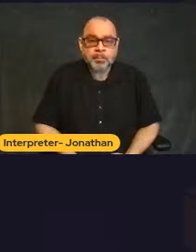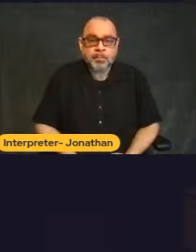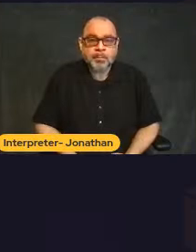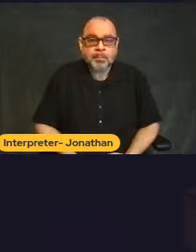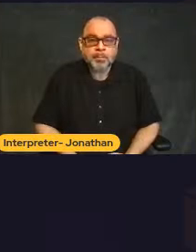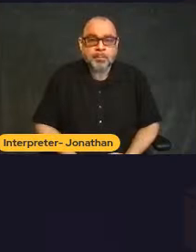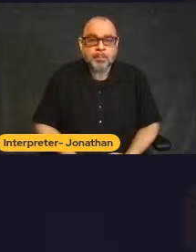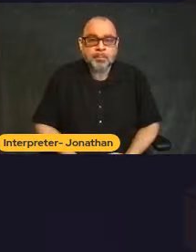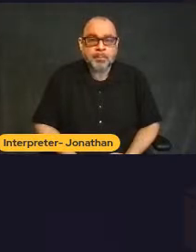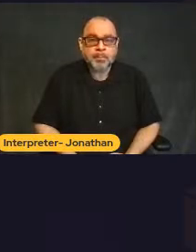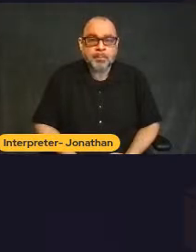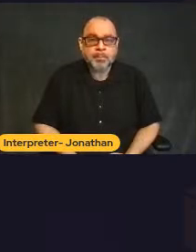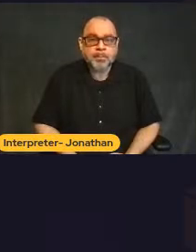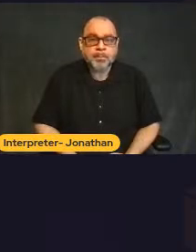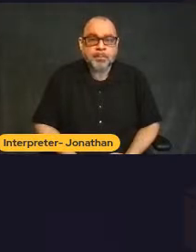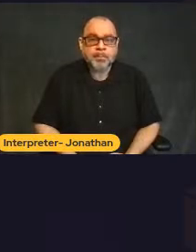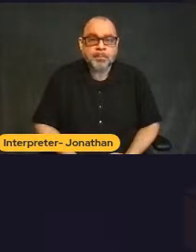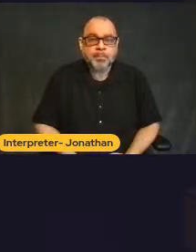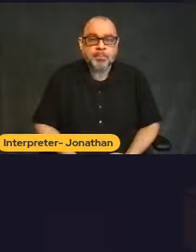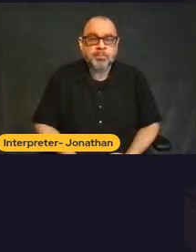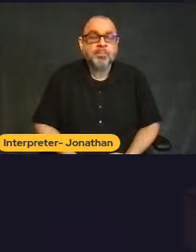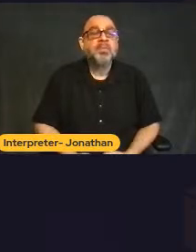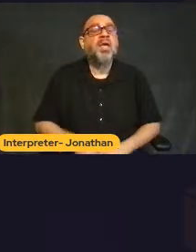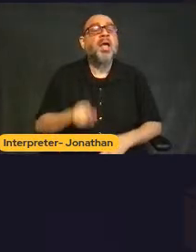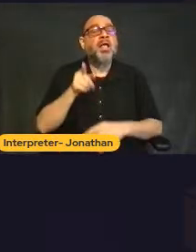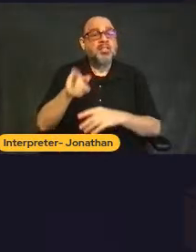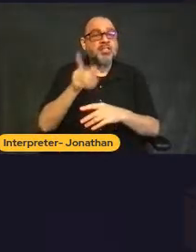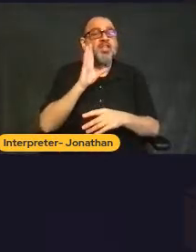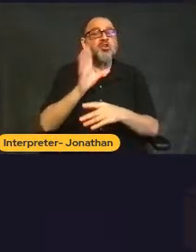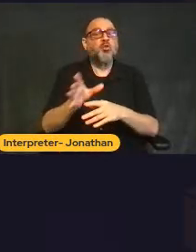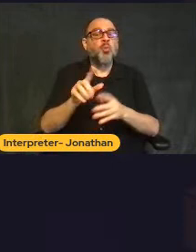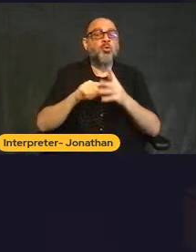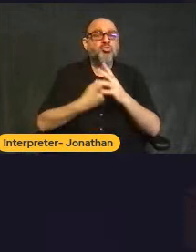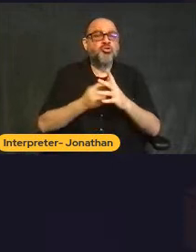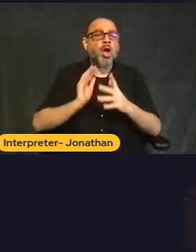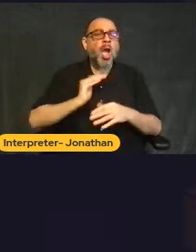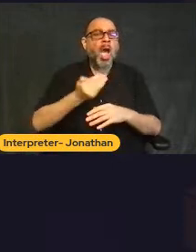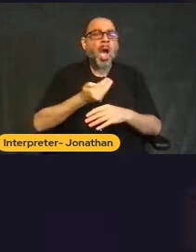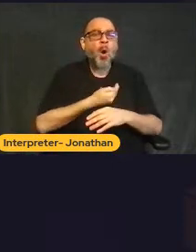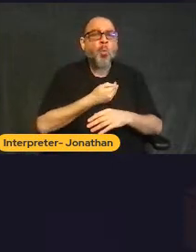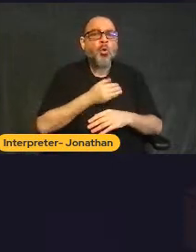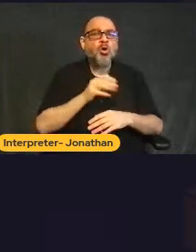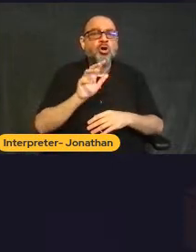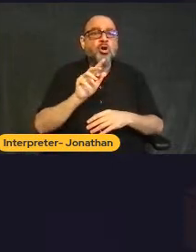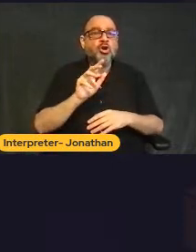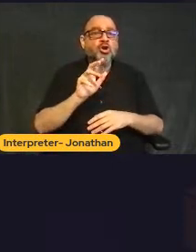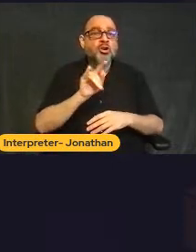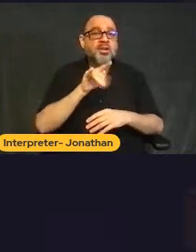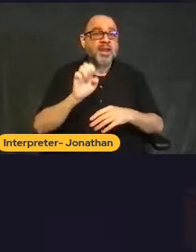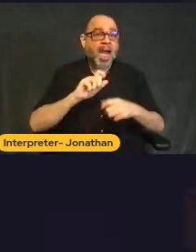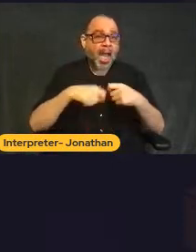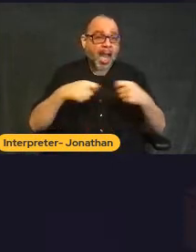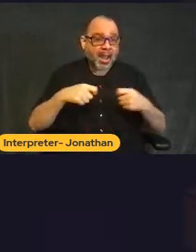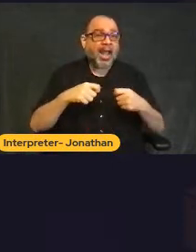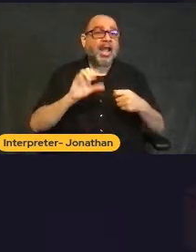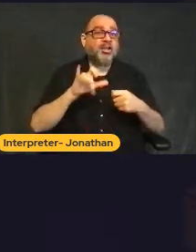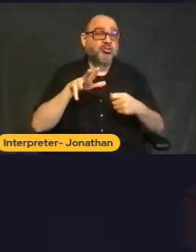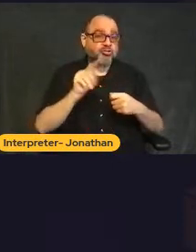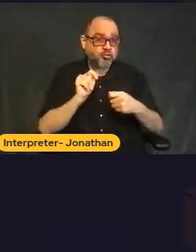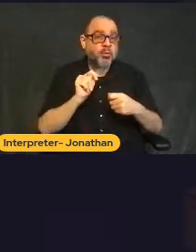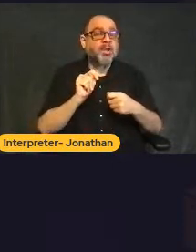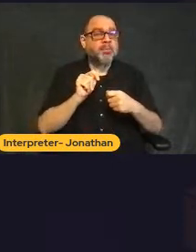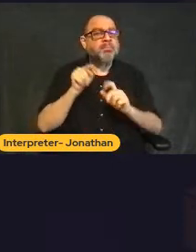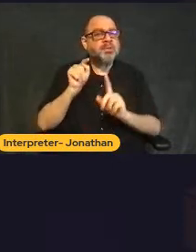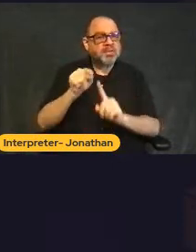And this will start our TypeScript compiler in a watch mode, which will monitor our